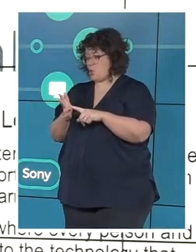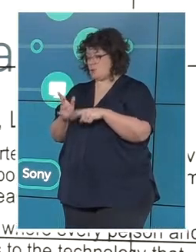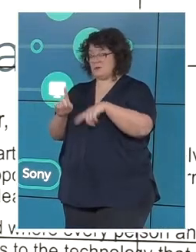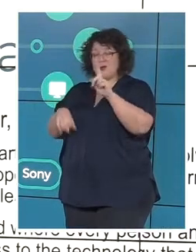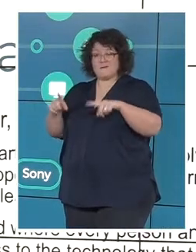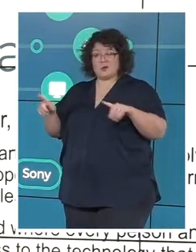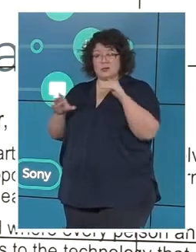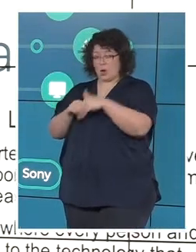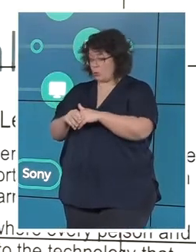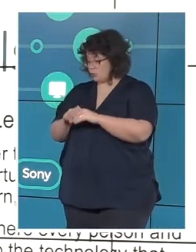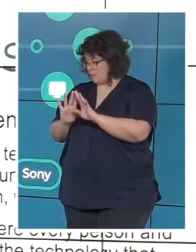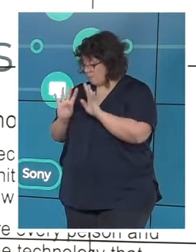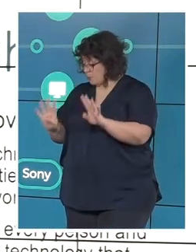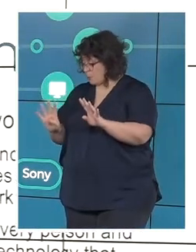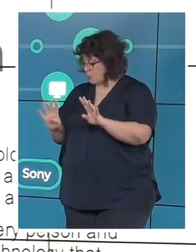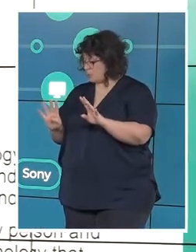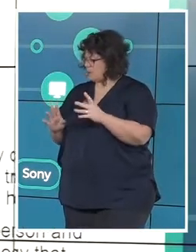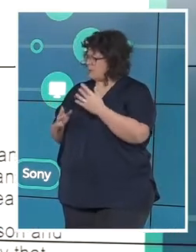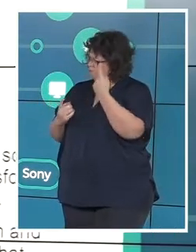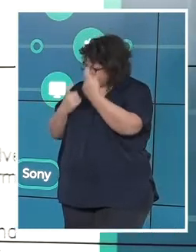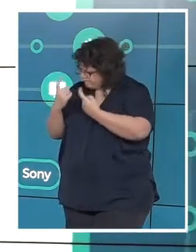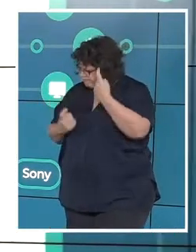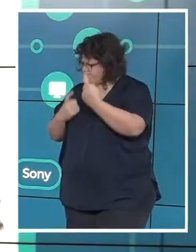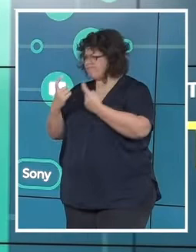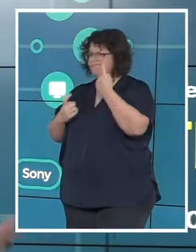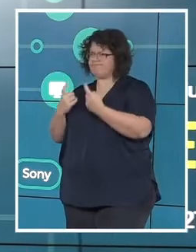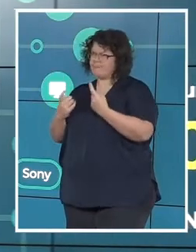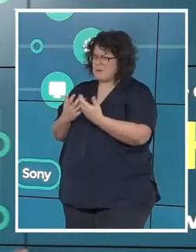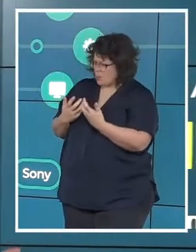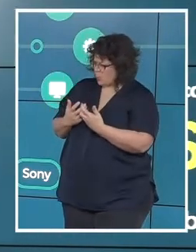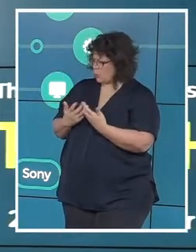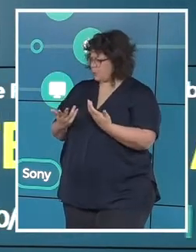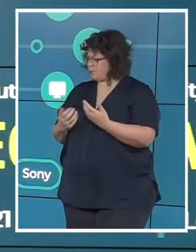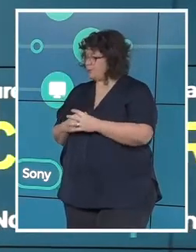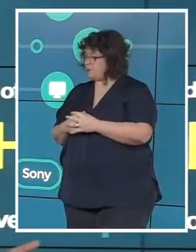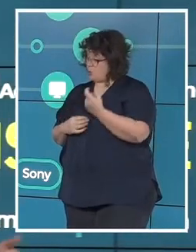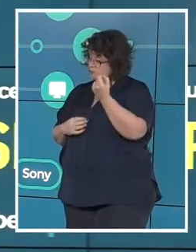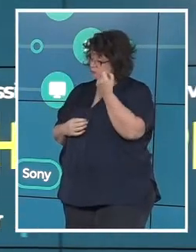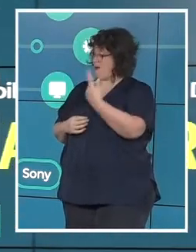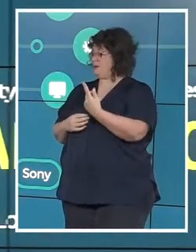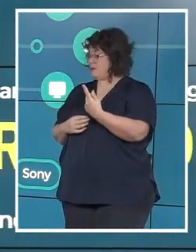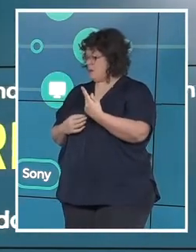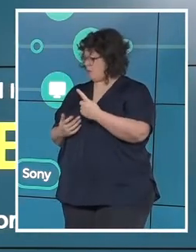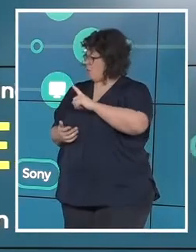idea came out, why can't we partner with someone who's a true advocate that can